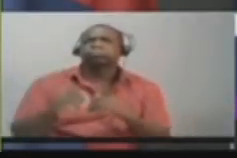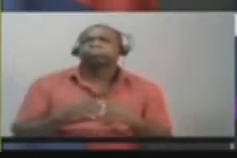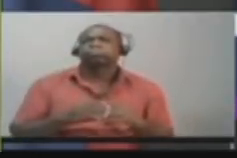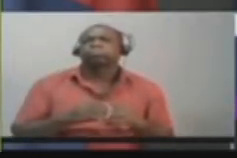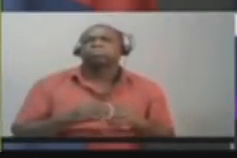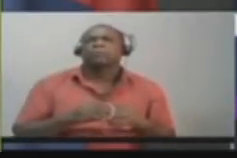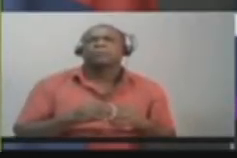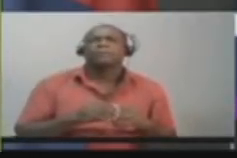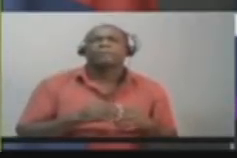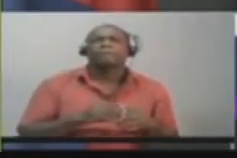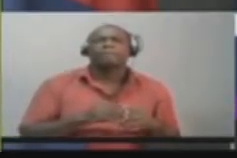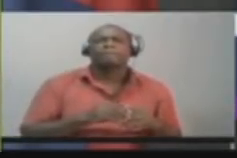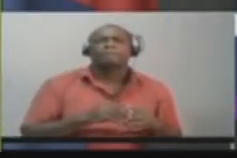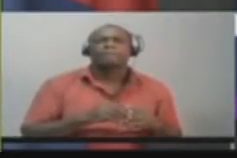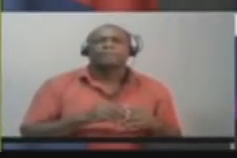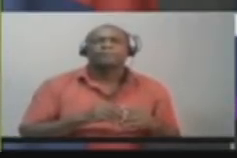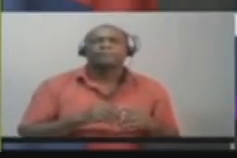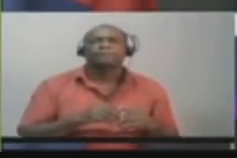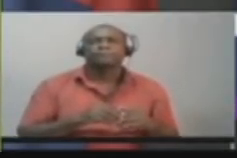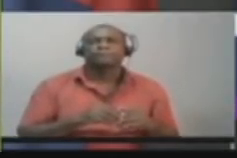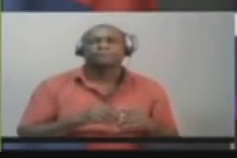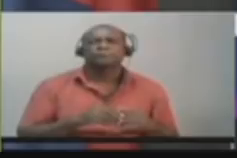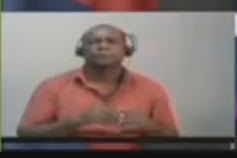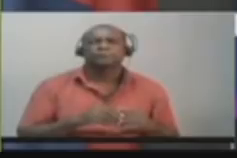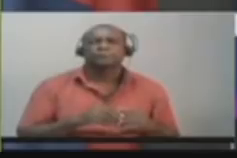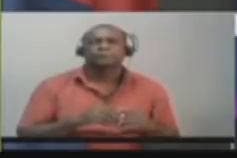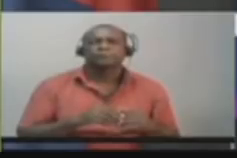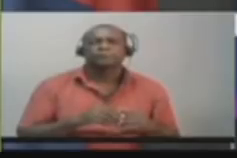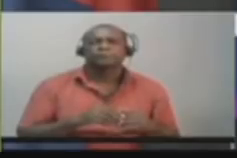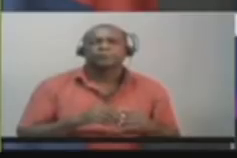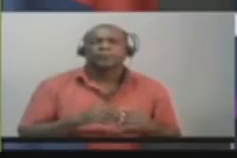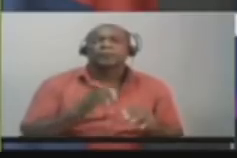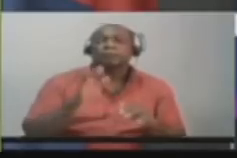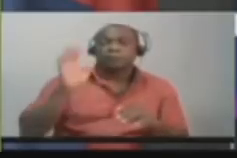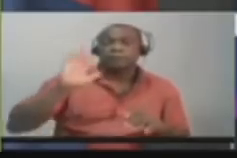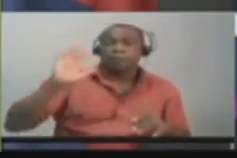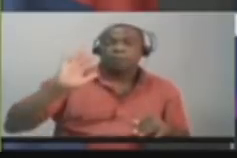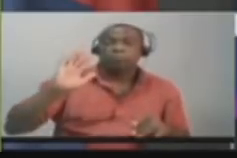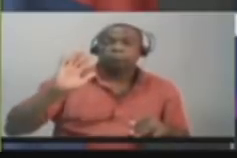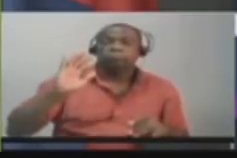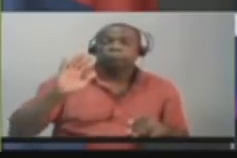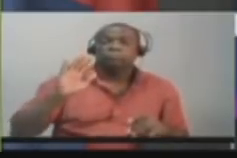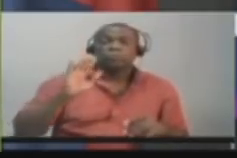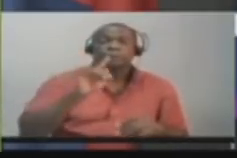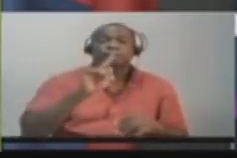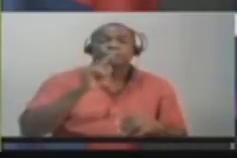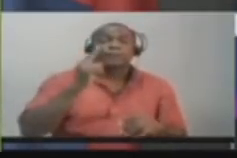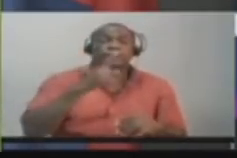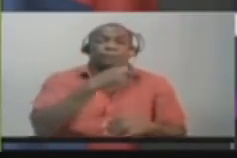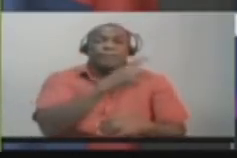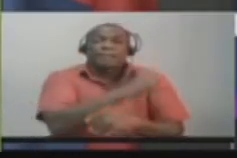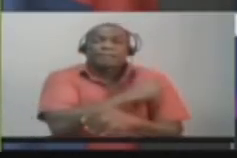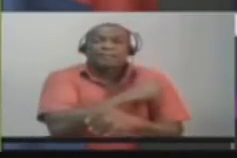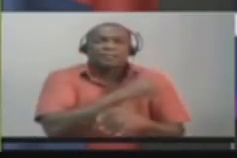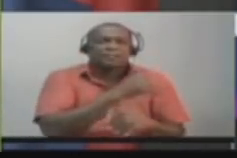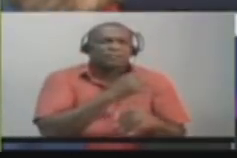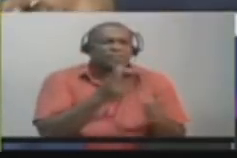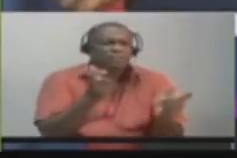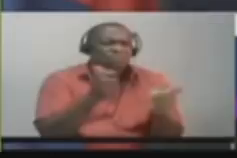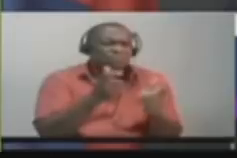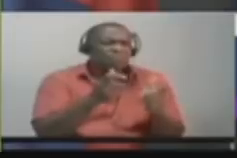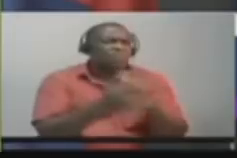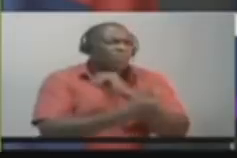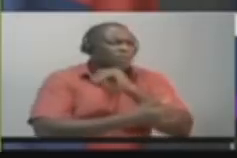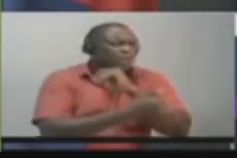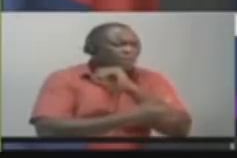When the first vaccines were developed, they were developed in a small community, small nation. Even as vaccines developed in the last